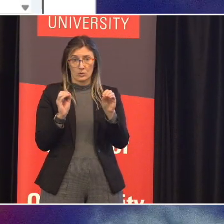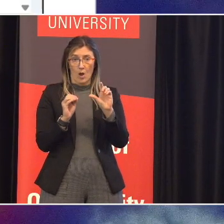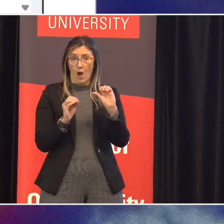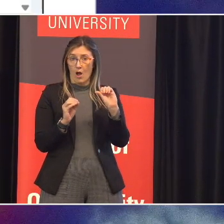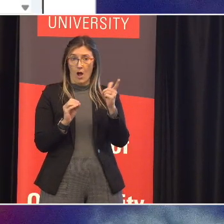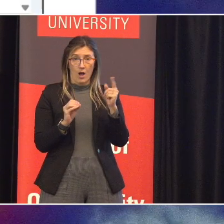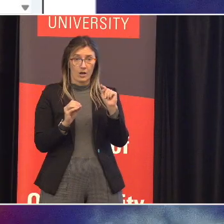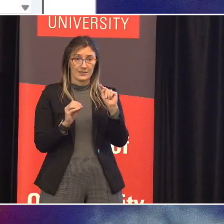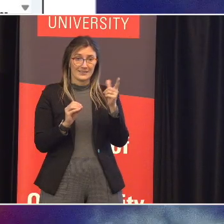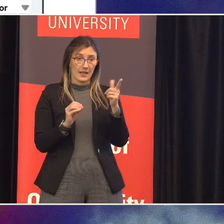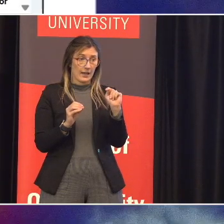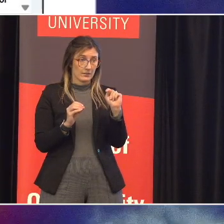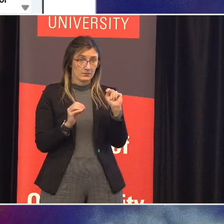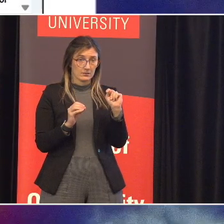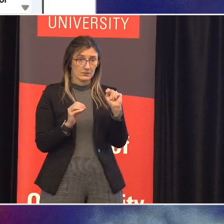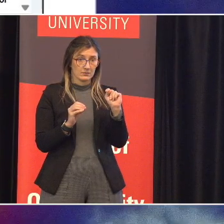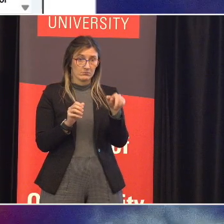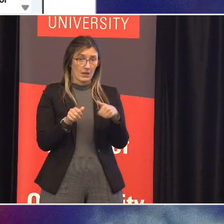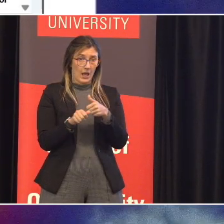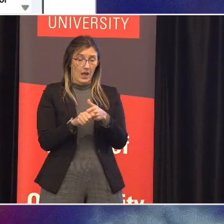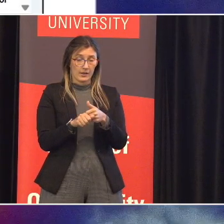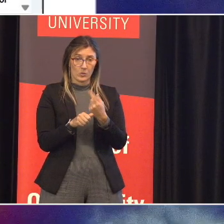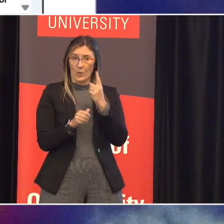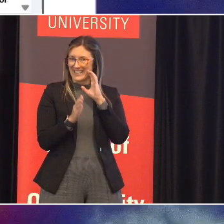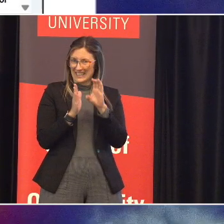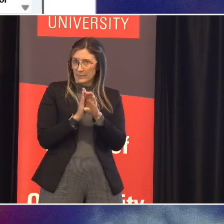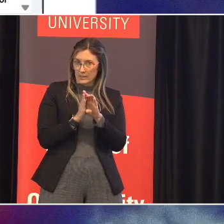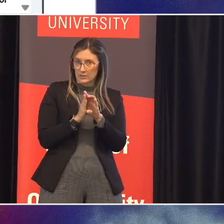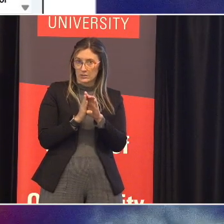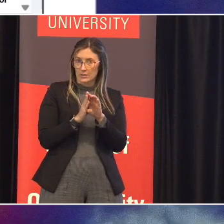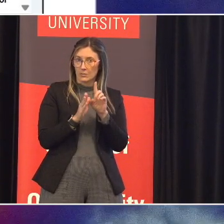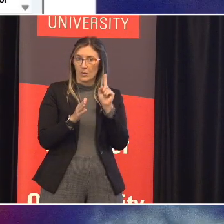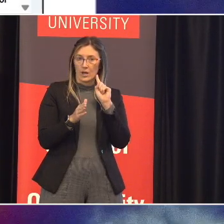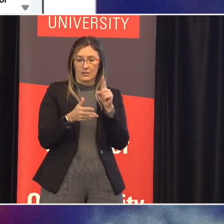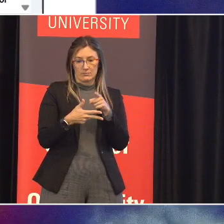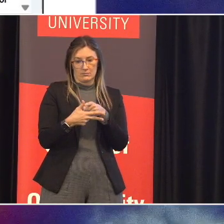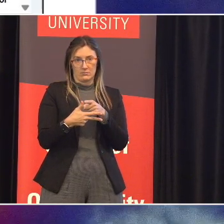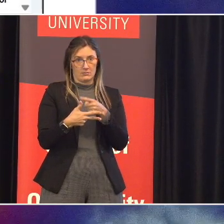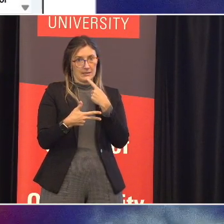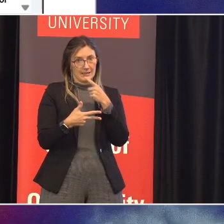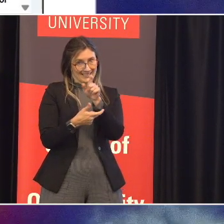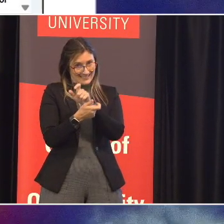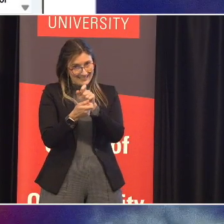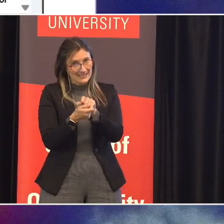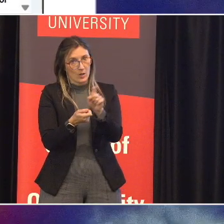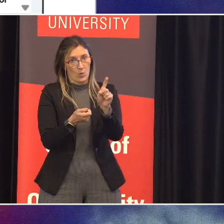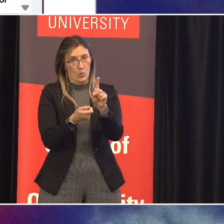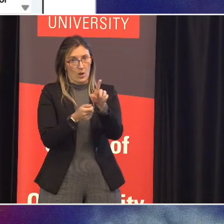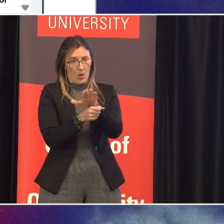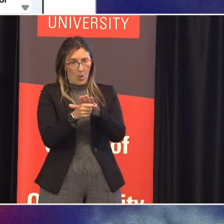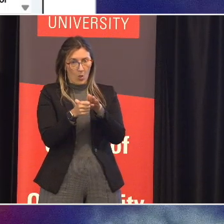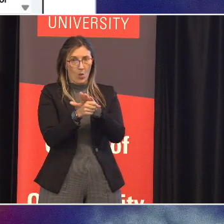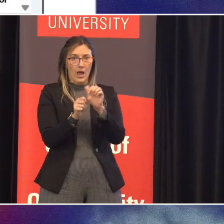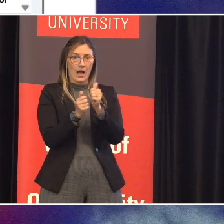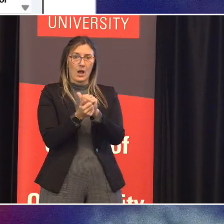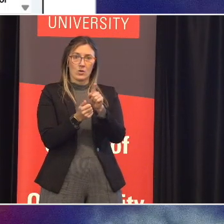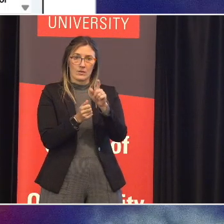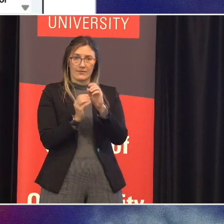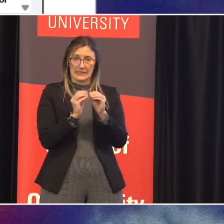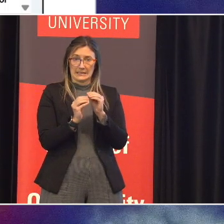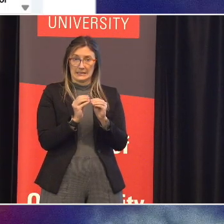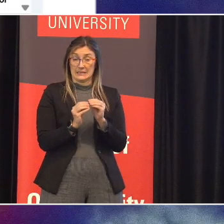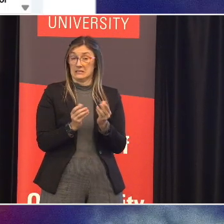only have one image, but it does tell you where you can find it, especially in a long document, and how to tag it.